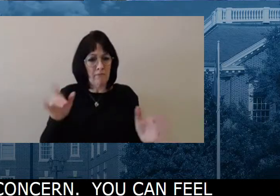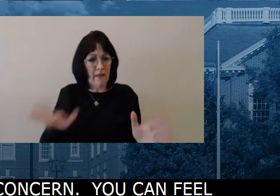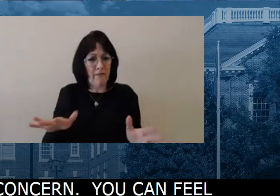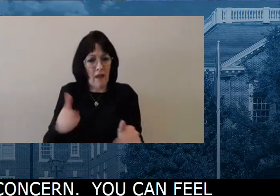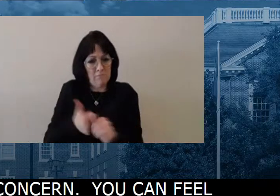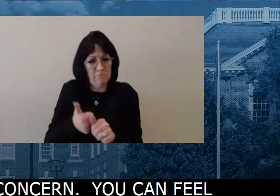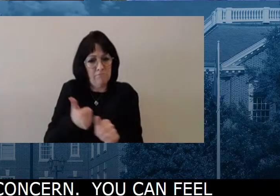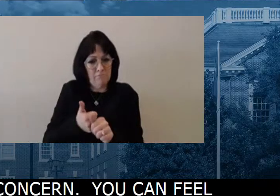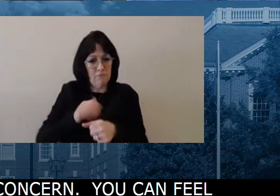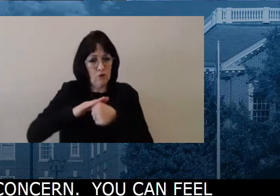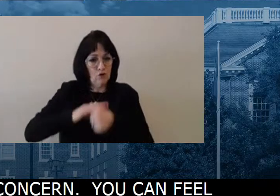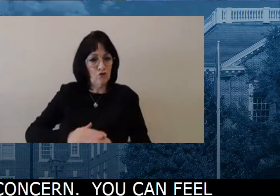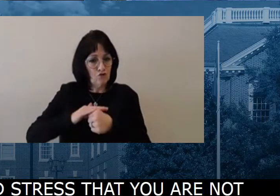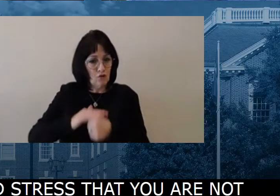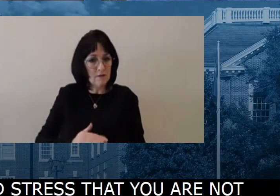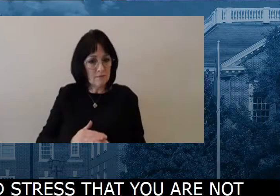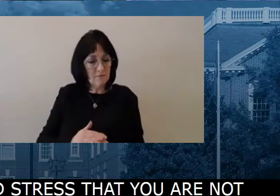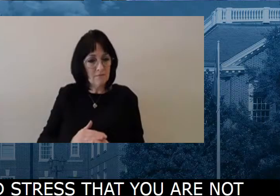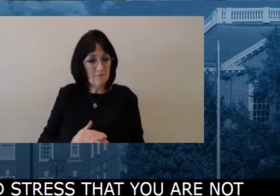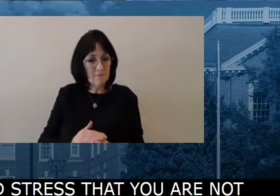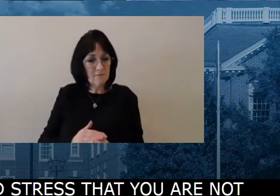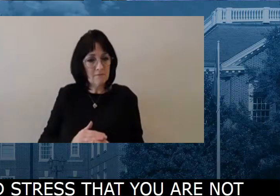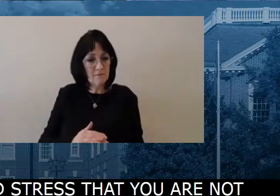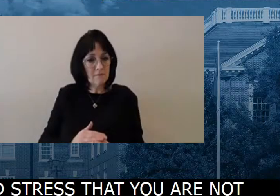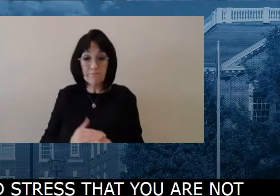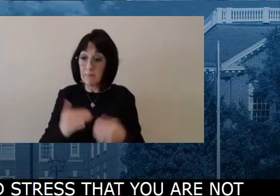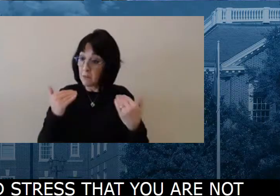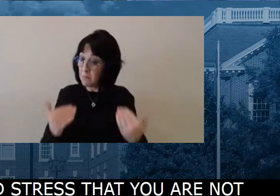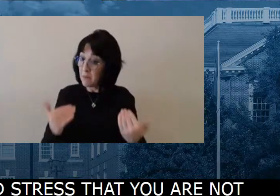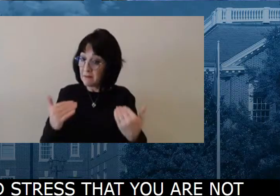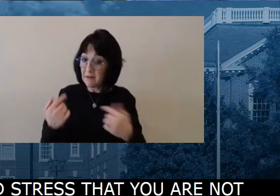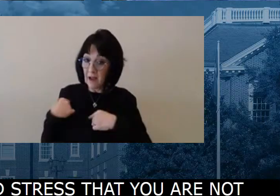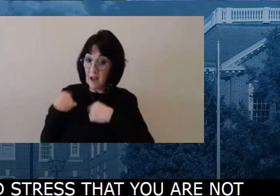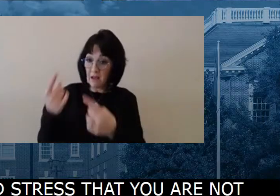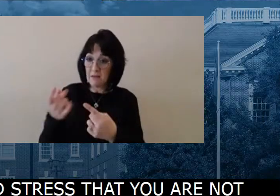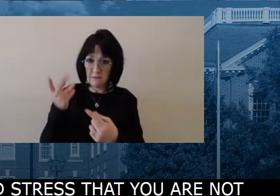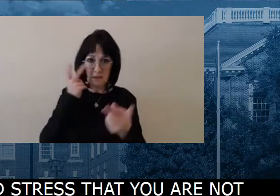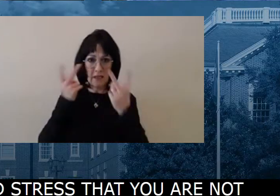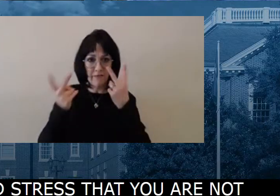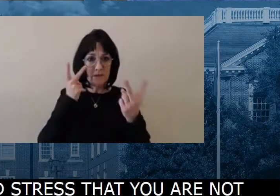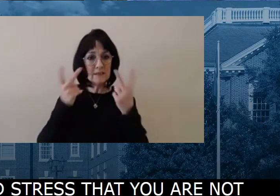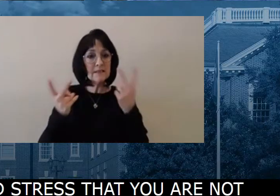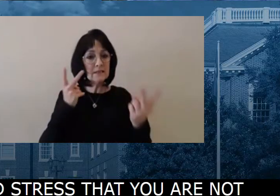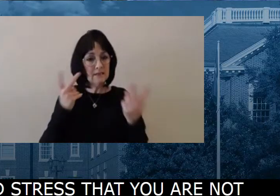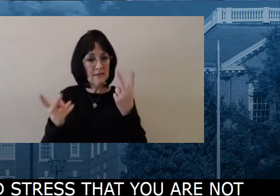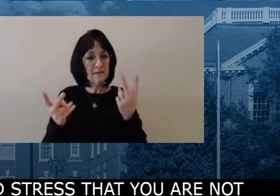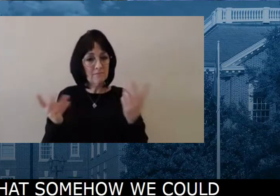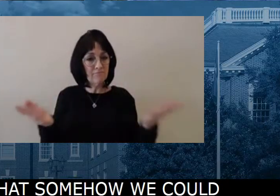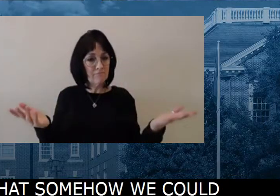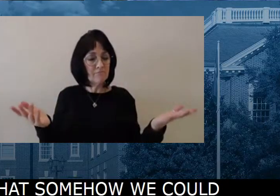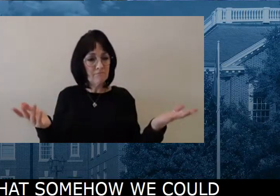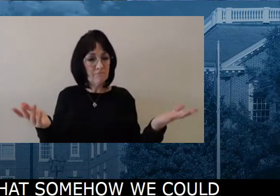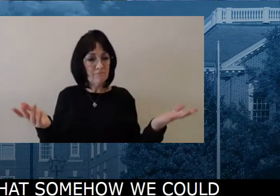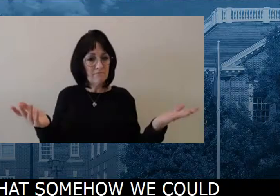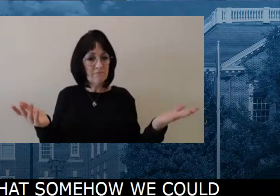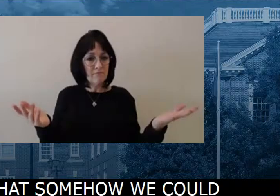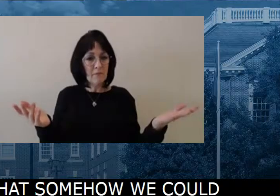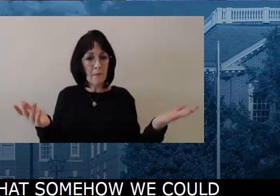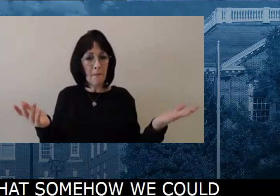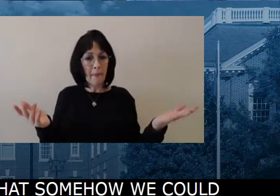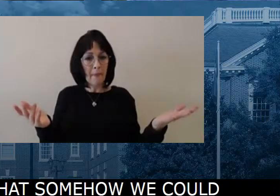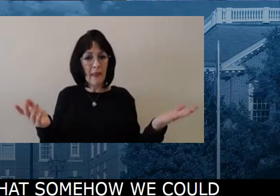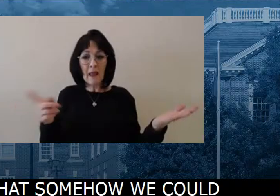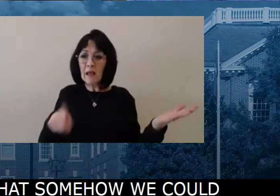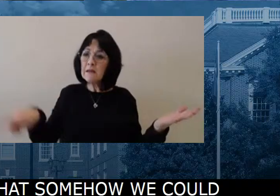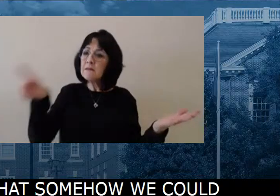could accomplish what we've seen on the board without these mitigations, nobody that I know in the public health